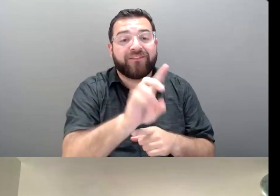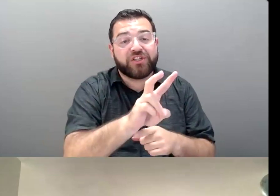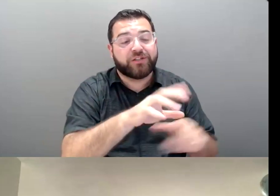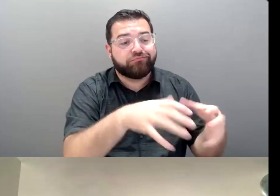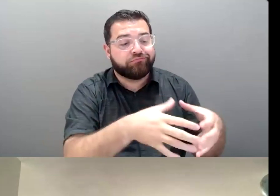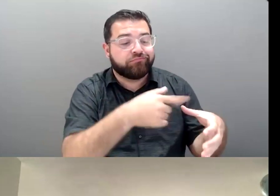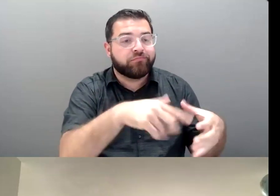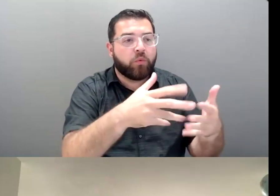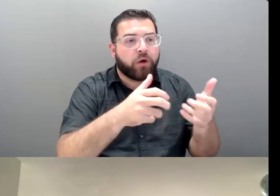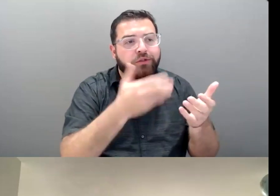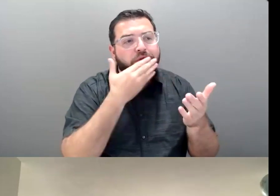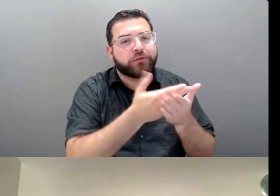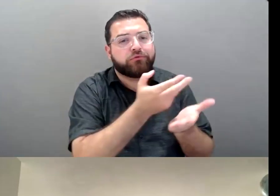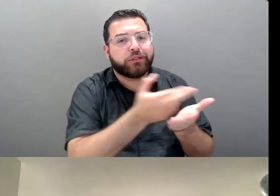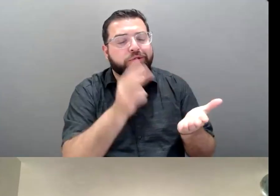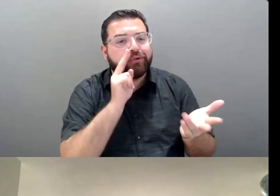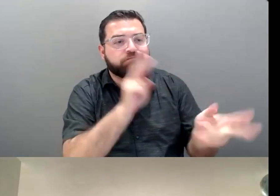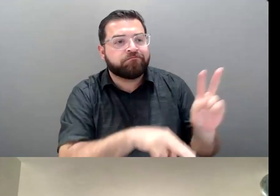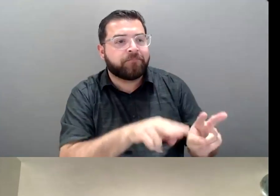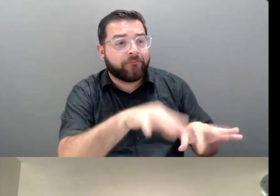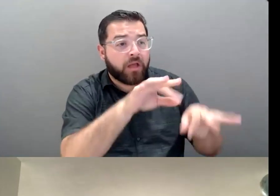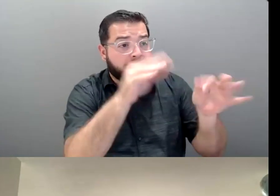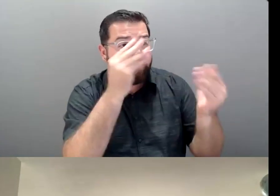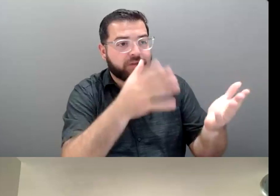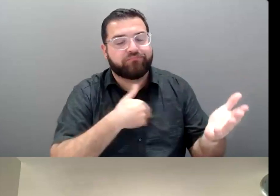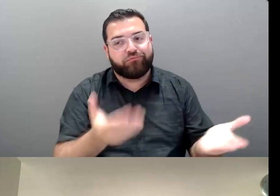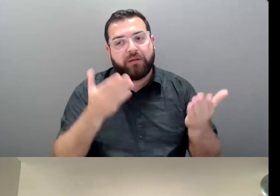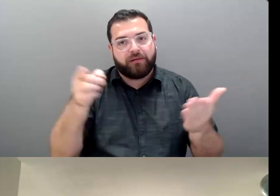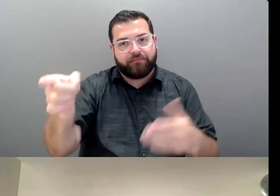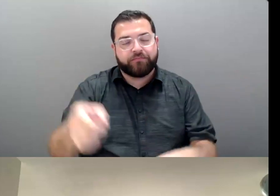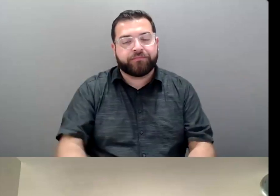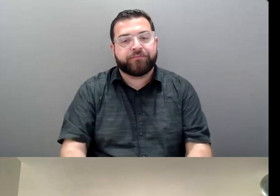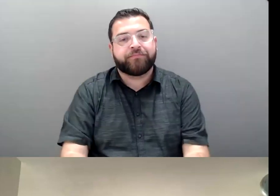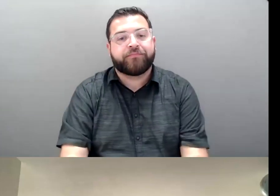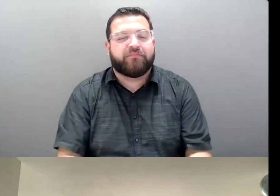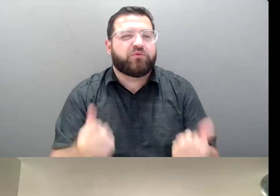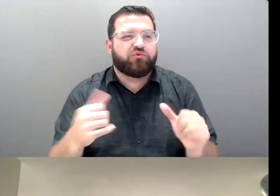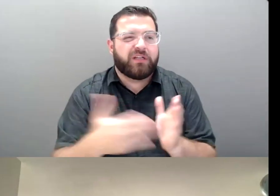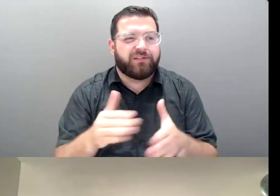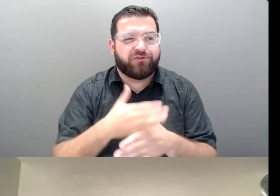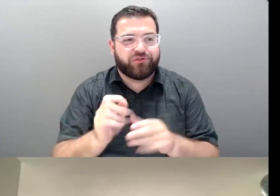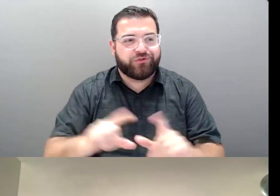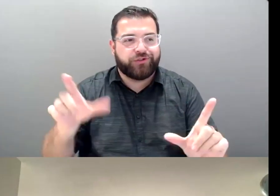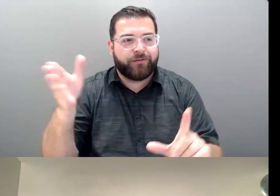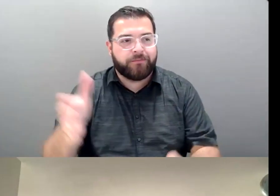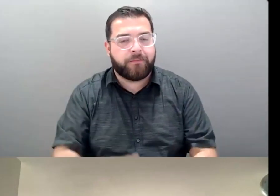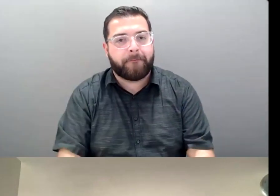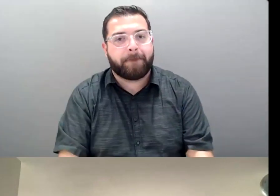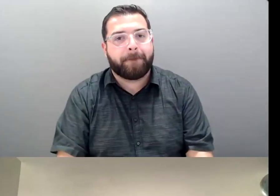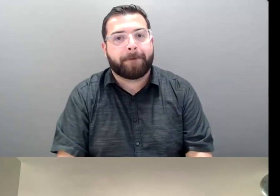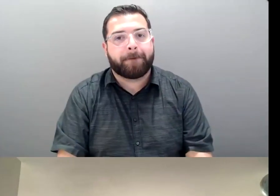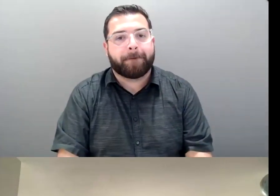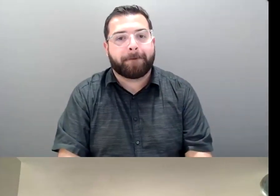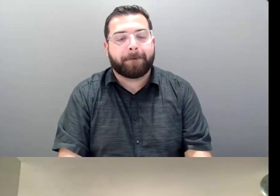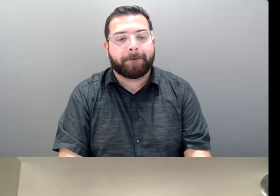really good resource to go to, I highly recommend this one that I'm going to try to share one more time. I